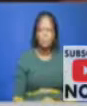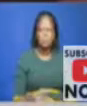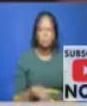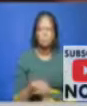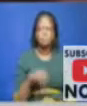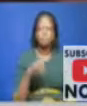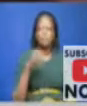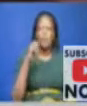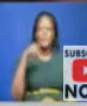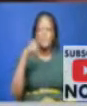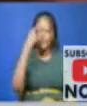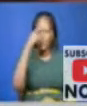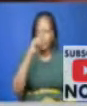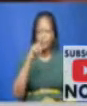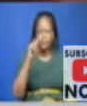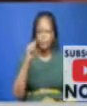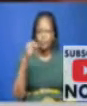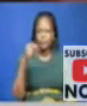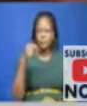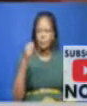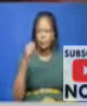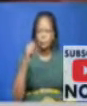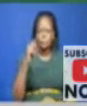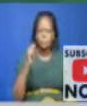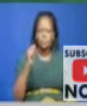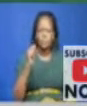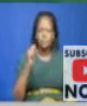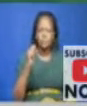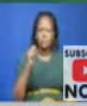Ugara, MP Tharaka, Tharaka Nithi County.